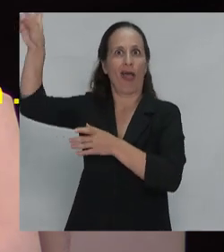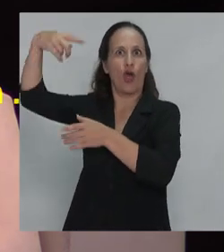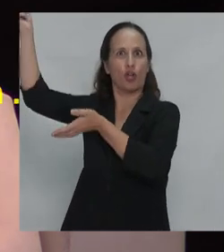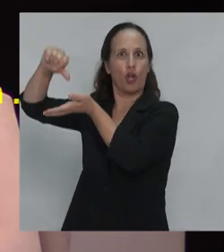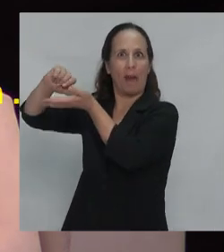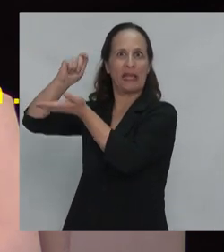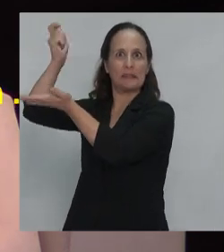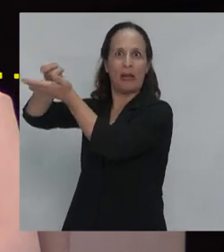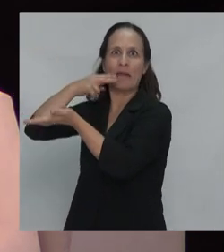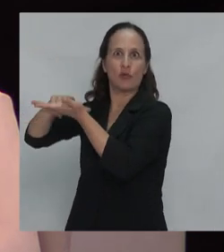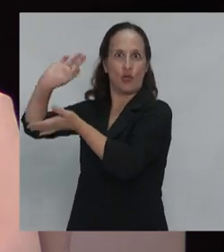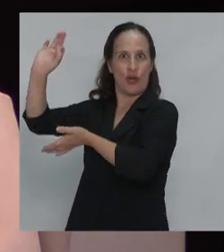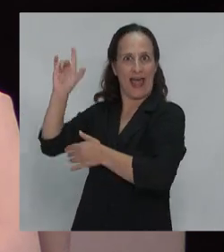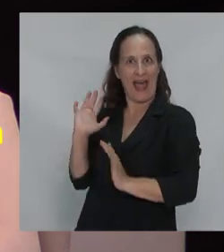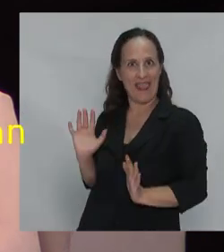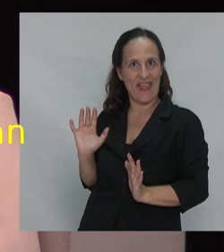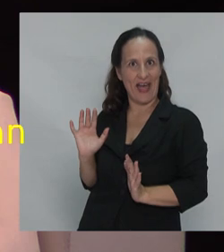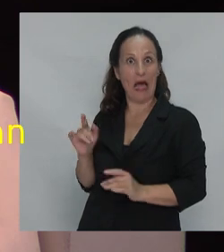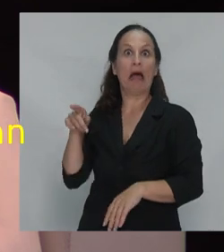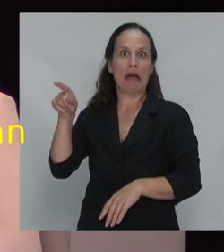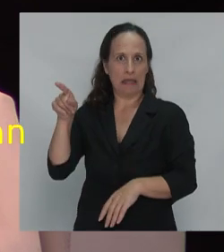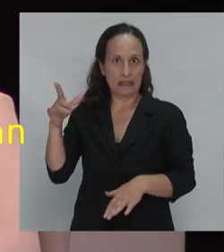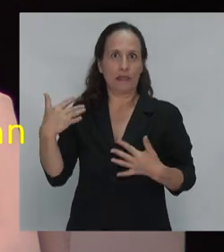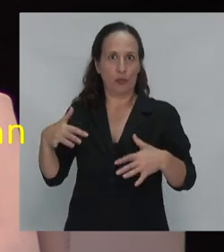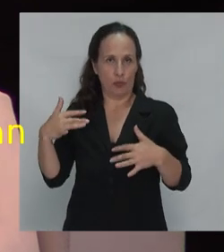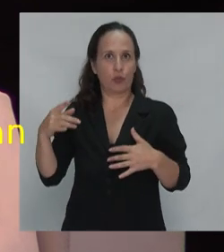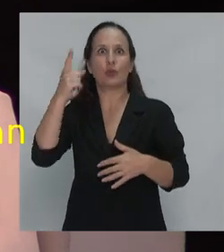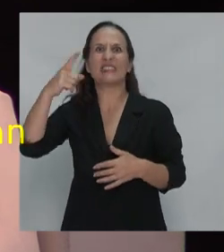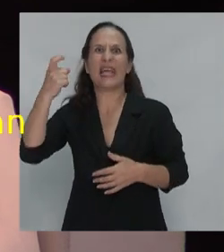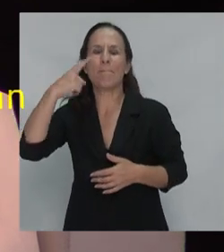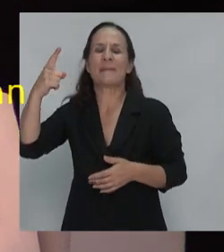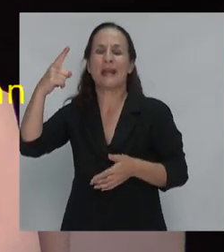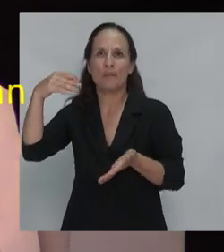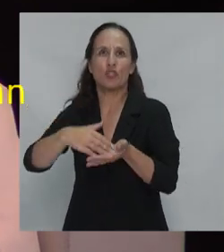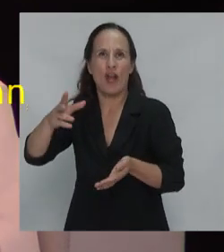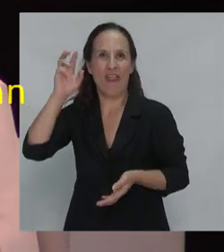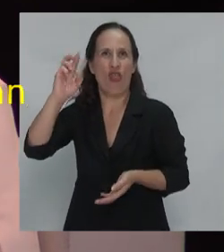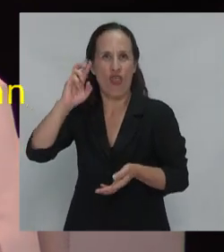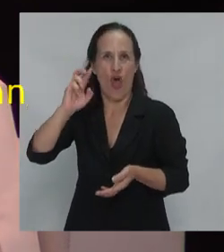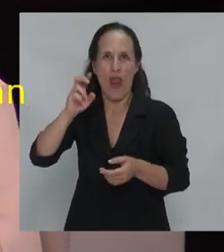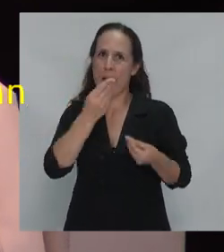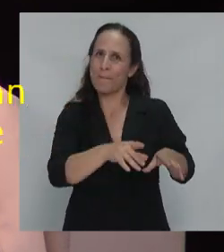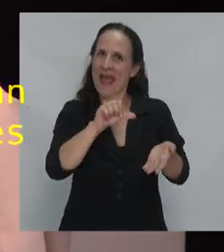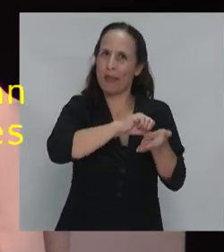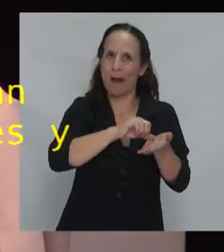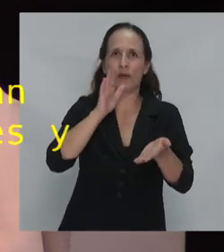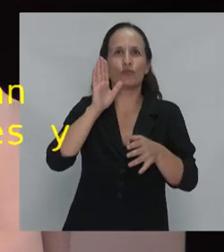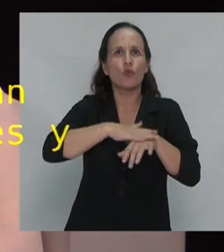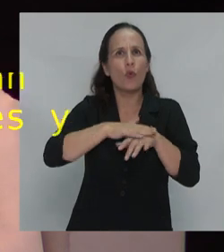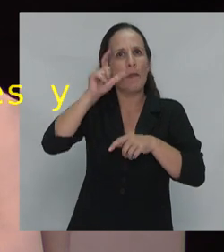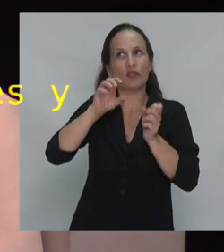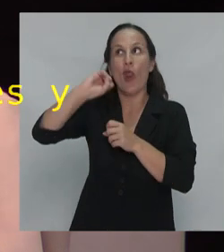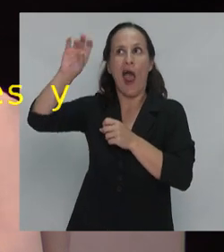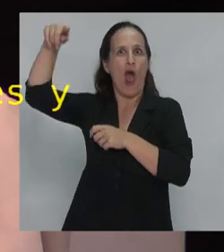$100 billion every year from our developing countries. This is money that could